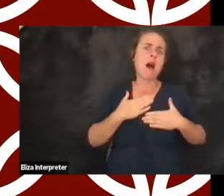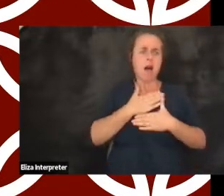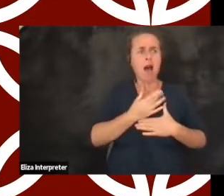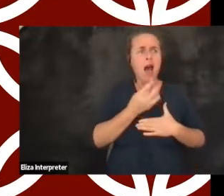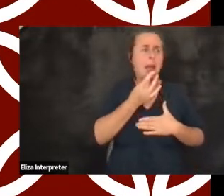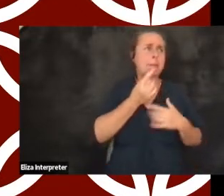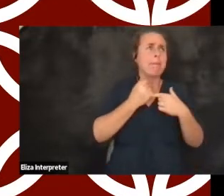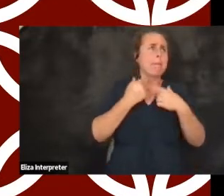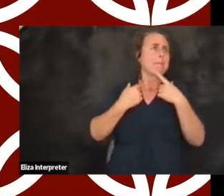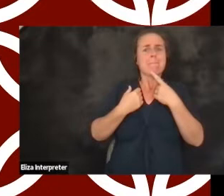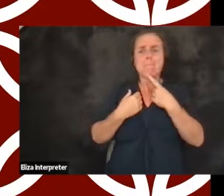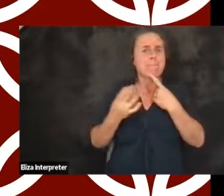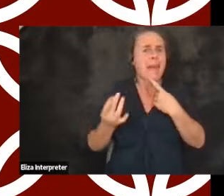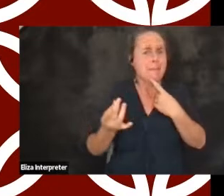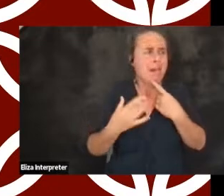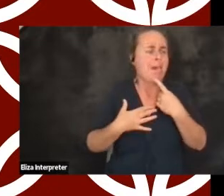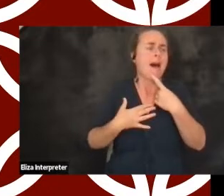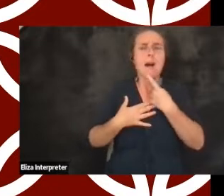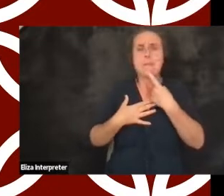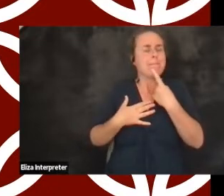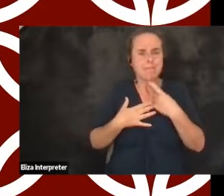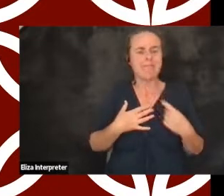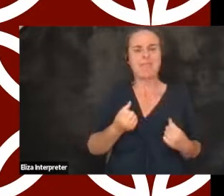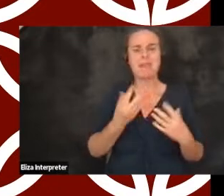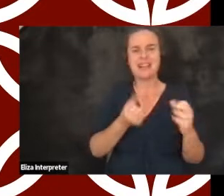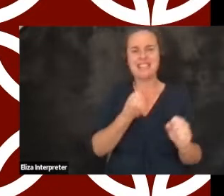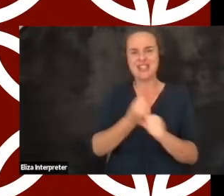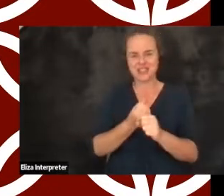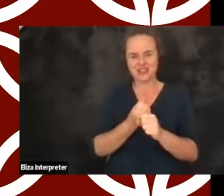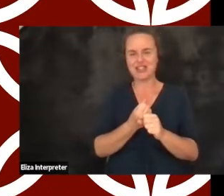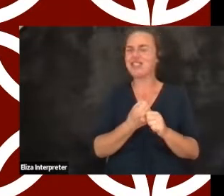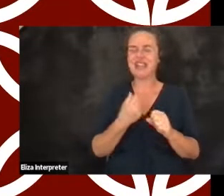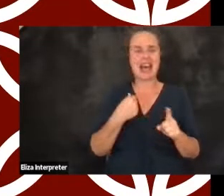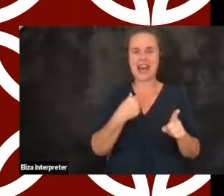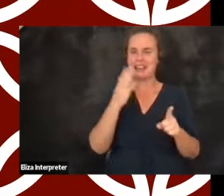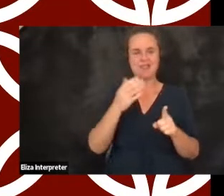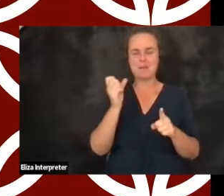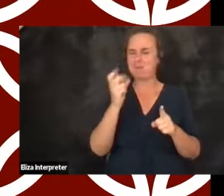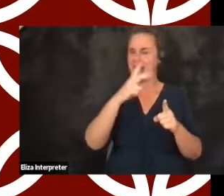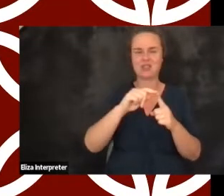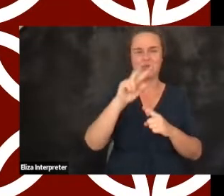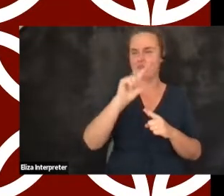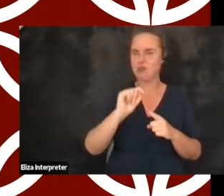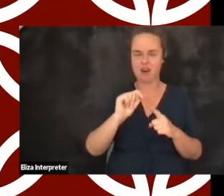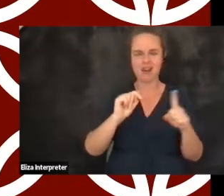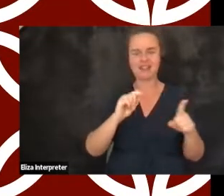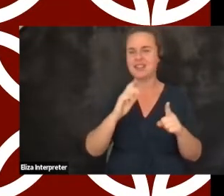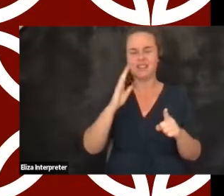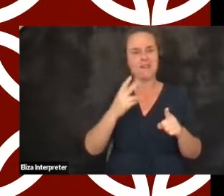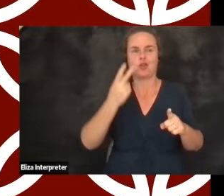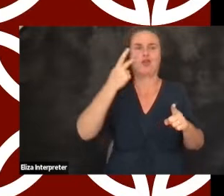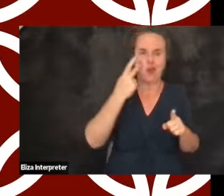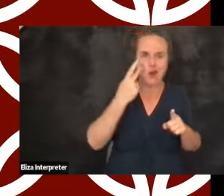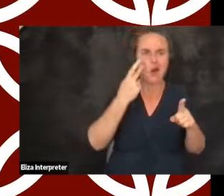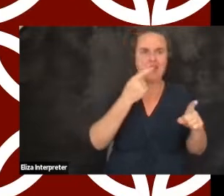for years and years, I didn't go back to Vermont. I never saw maple sugar